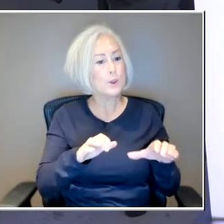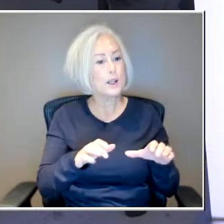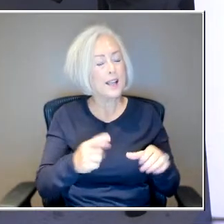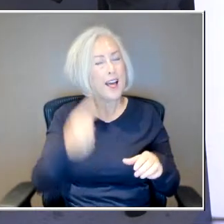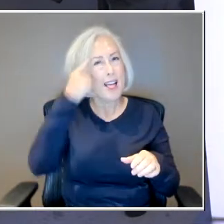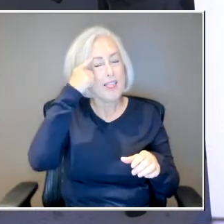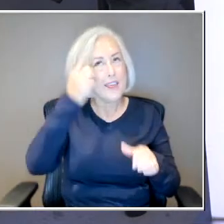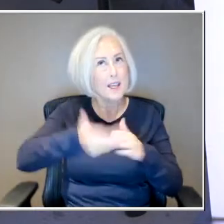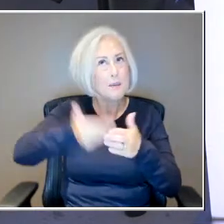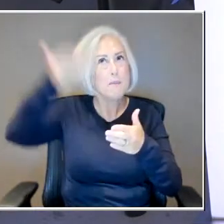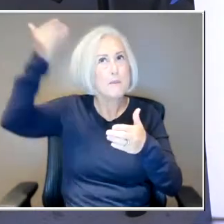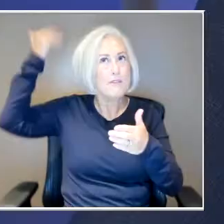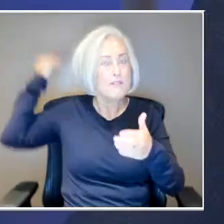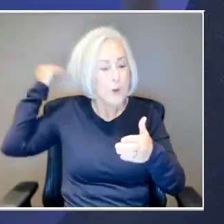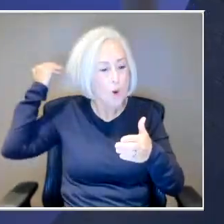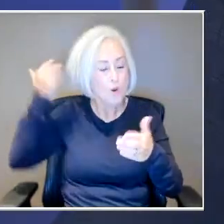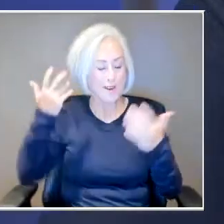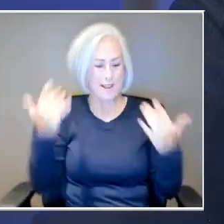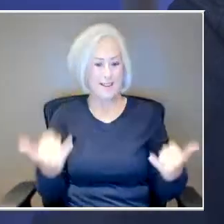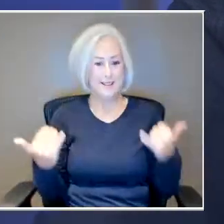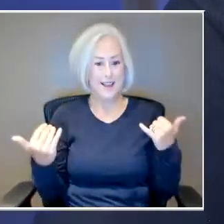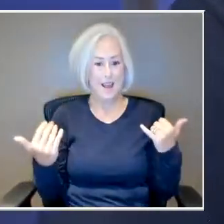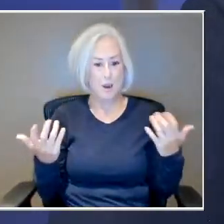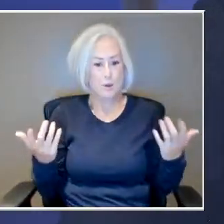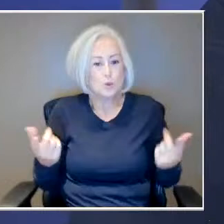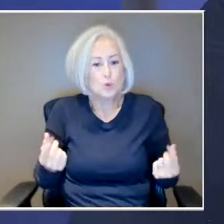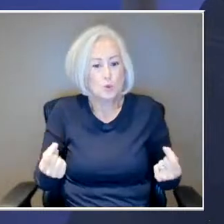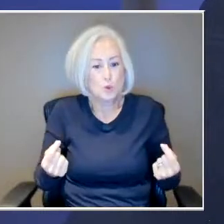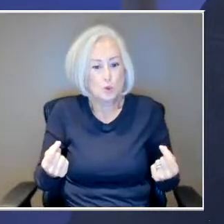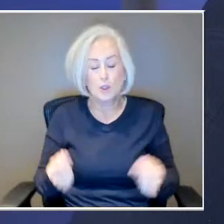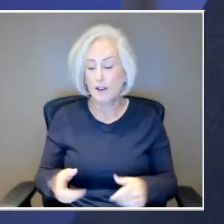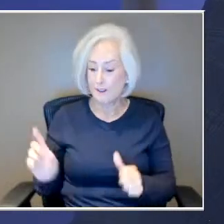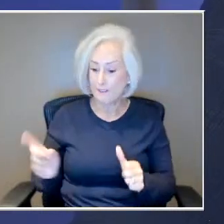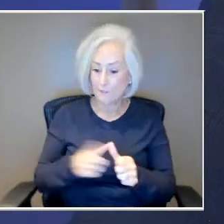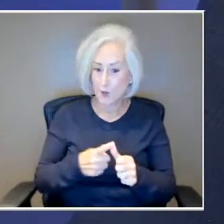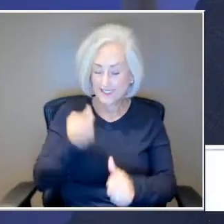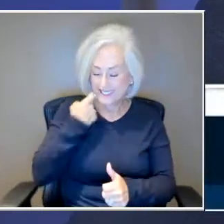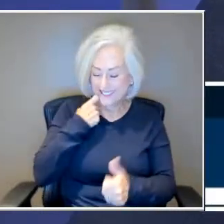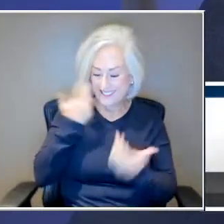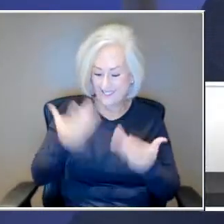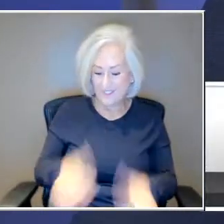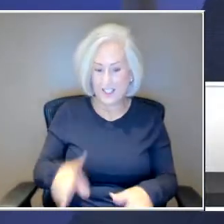now after. Well, first of all, I just completed my 2-year